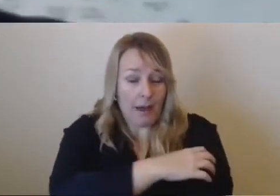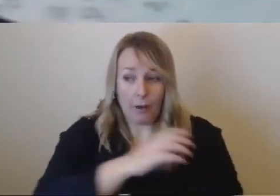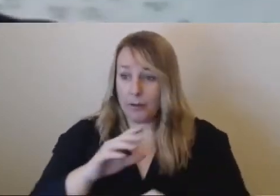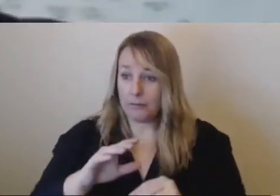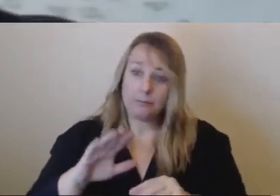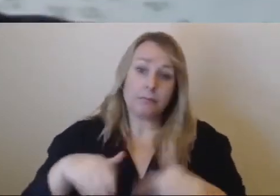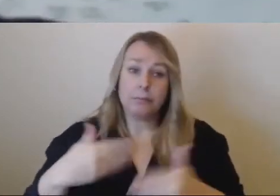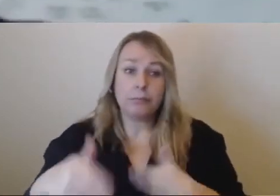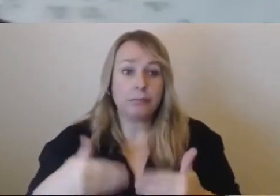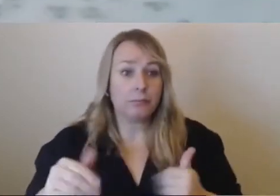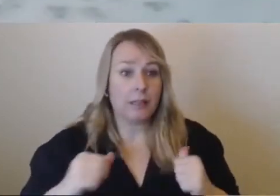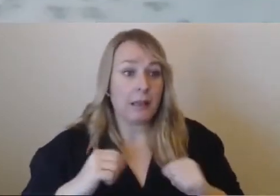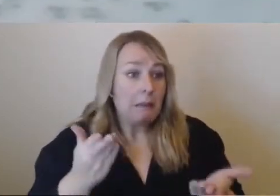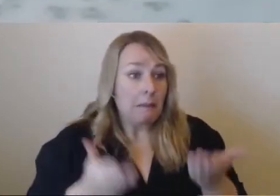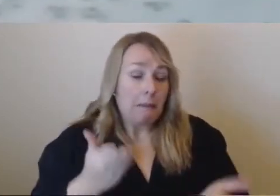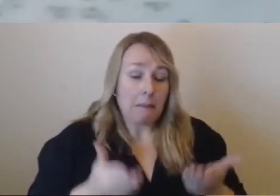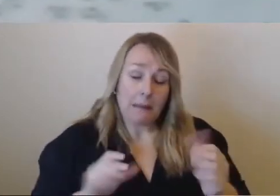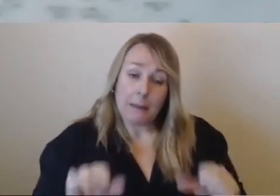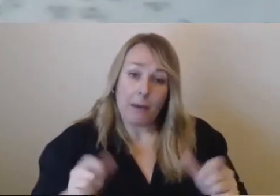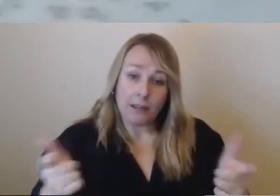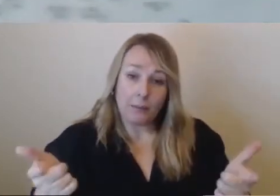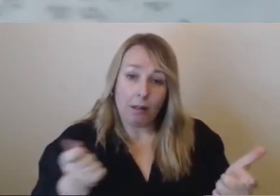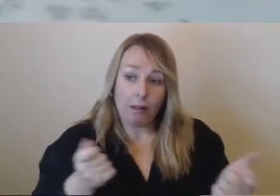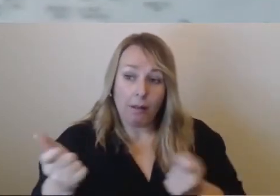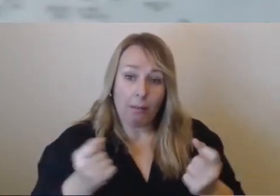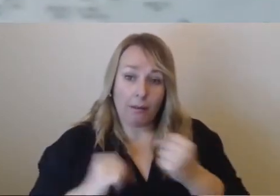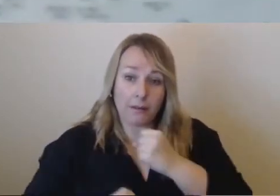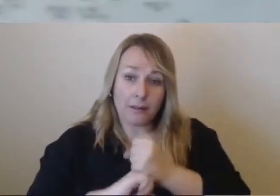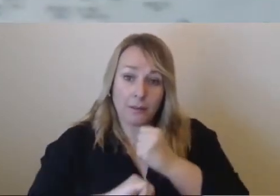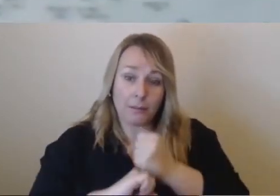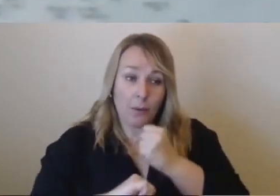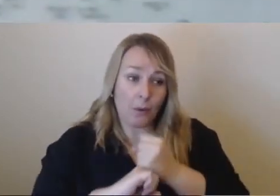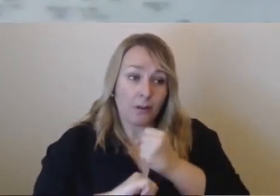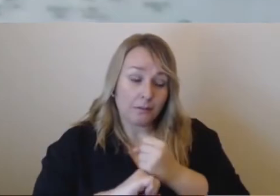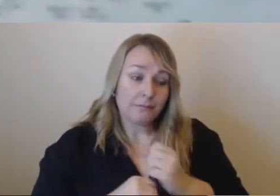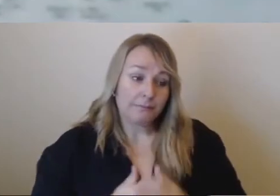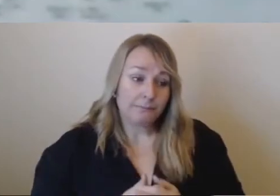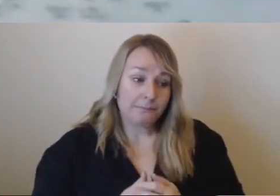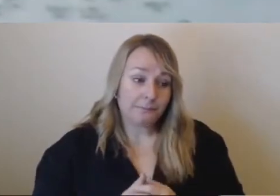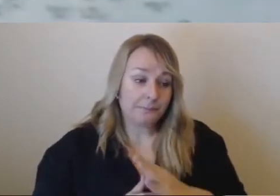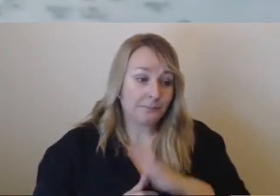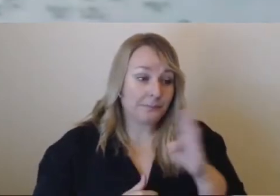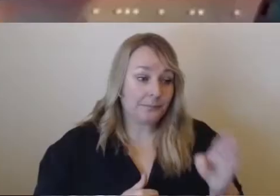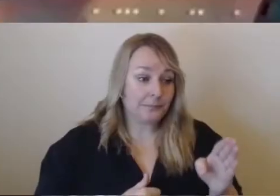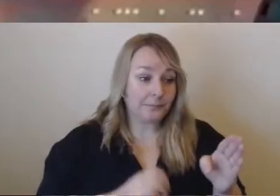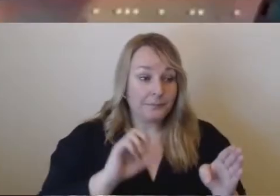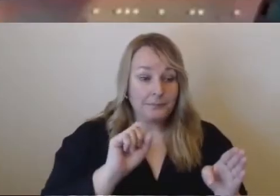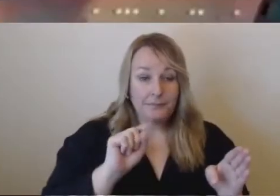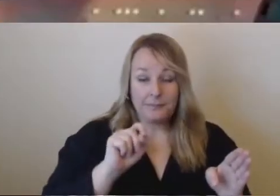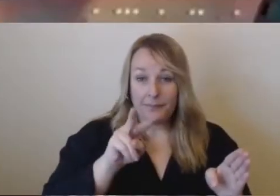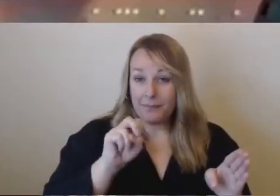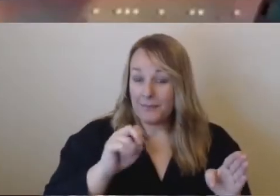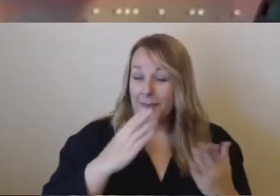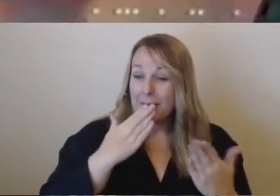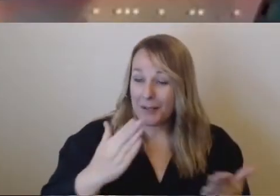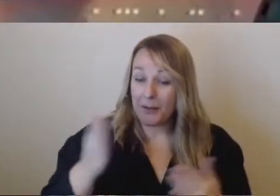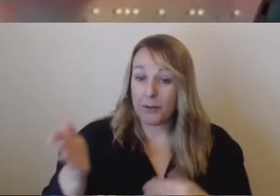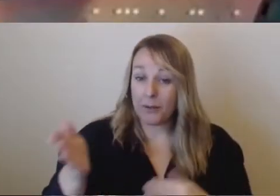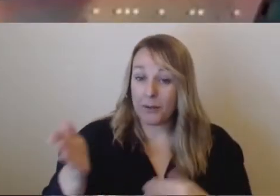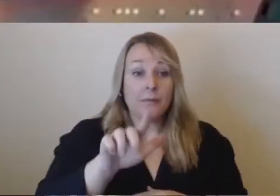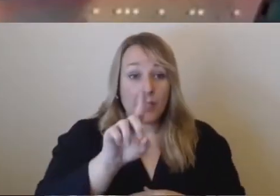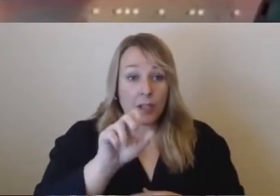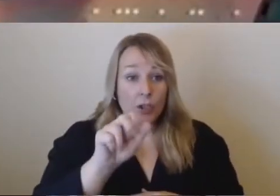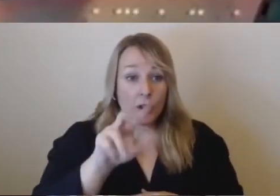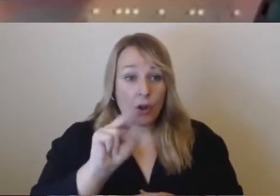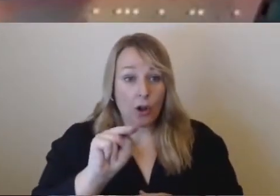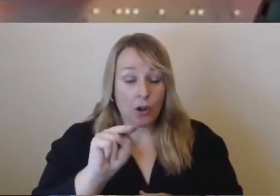to gain adepts in some parts of the world, for sure. Thank you. Don, to follow up on this, I guess the